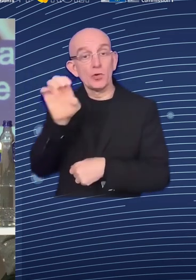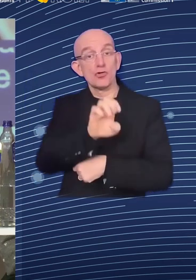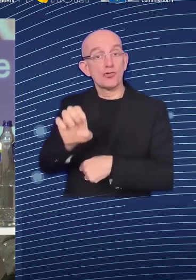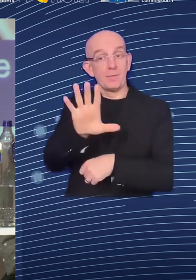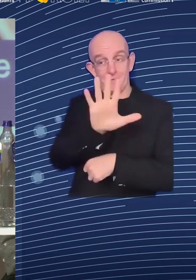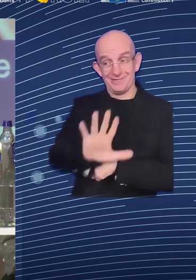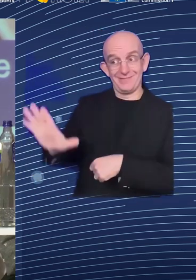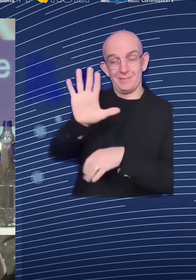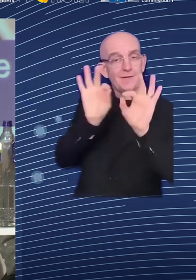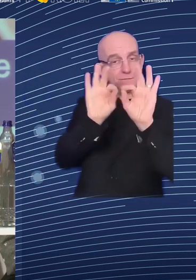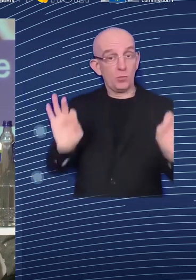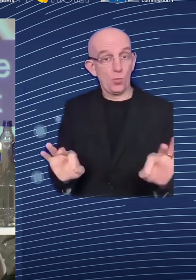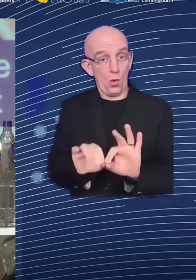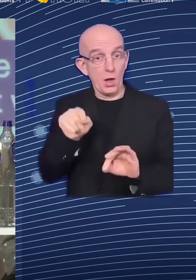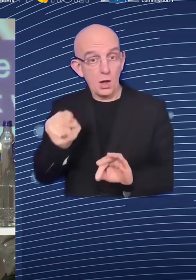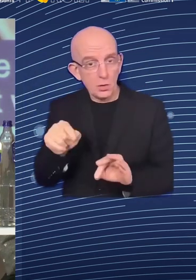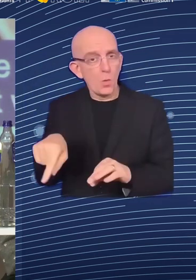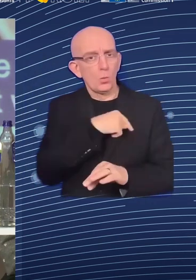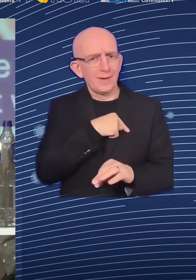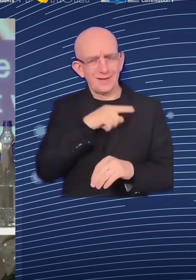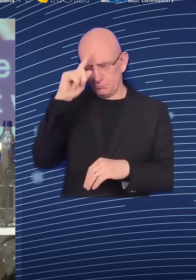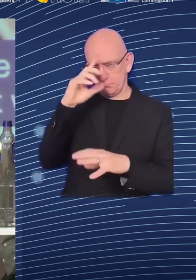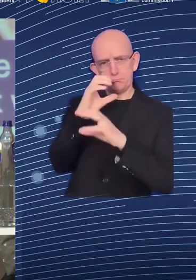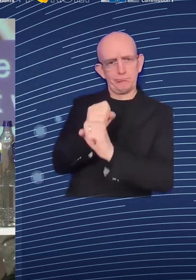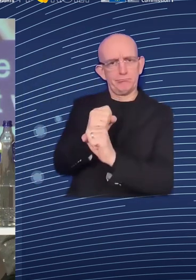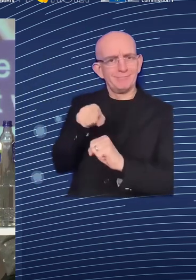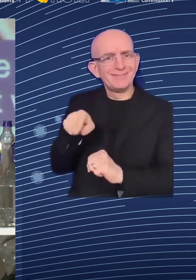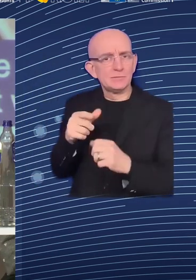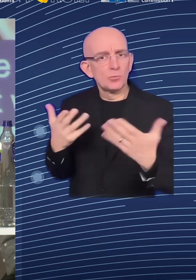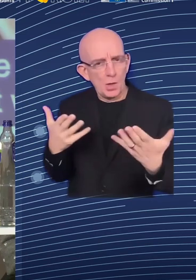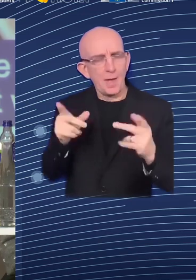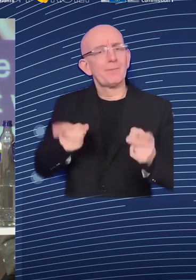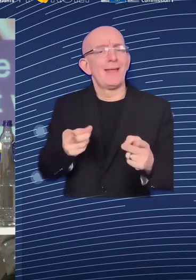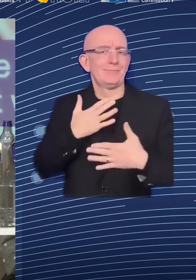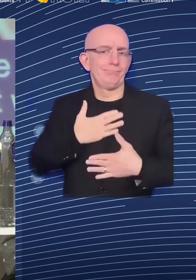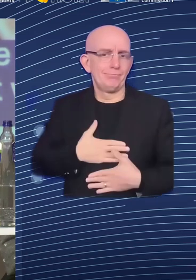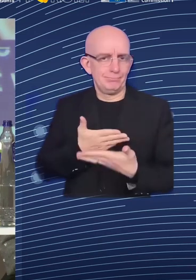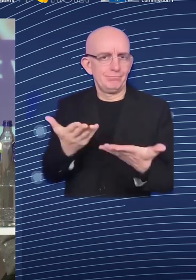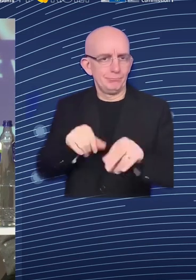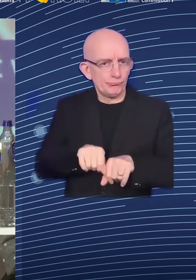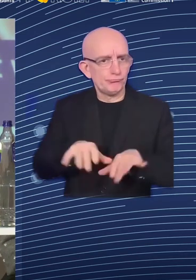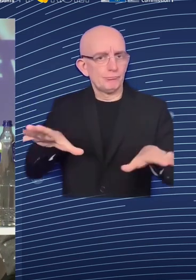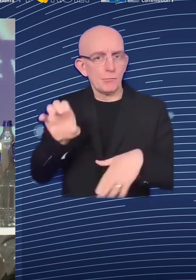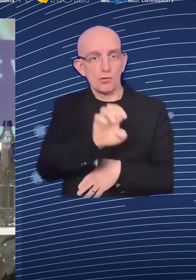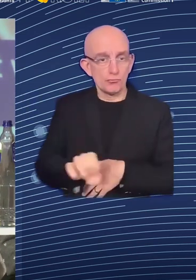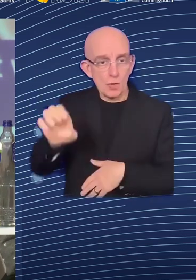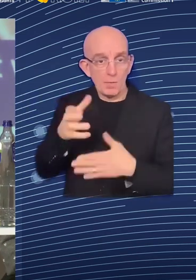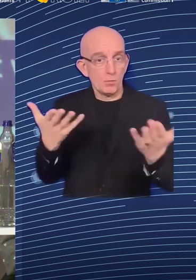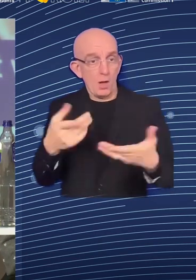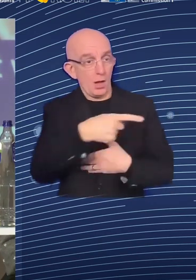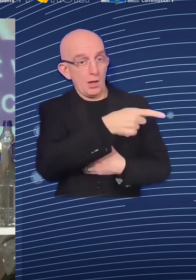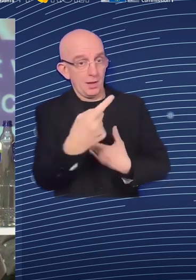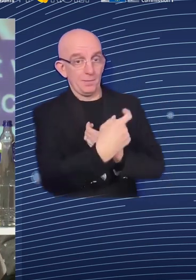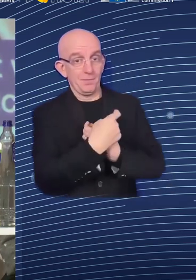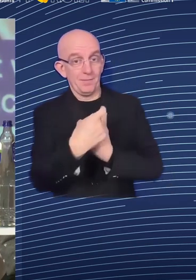between member states, to share tools, training tools, educative tools, because we are